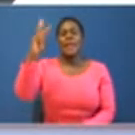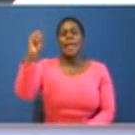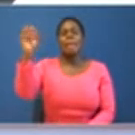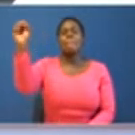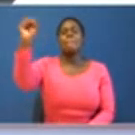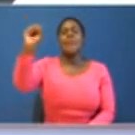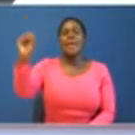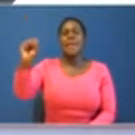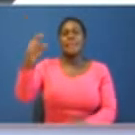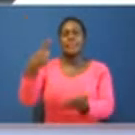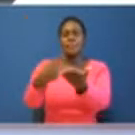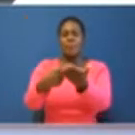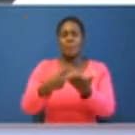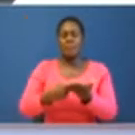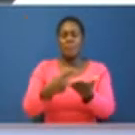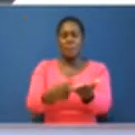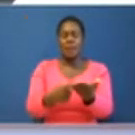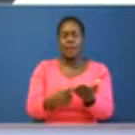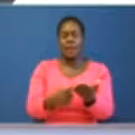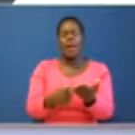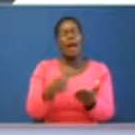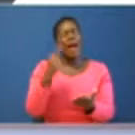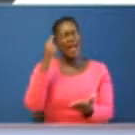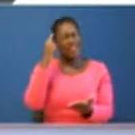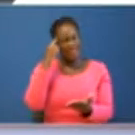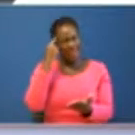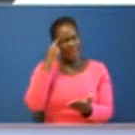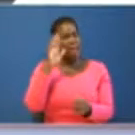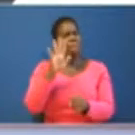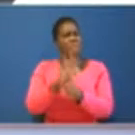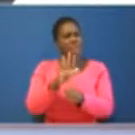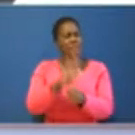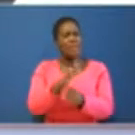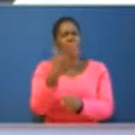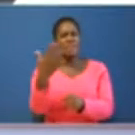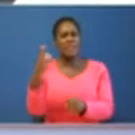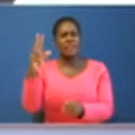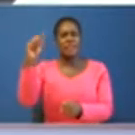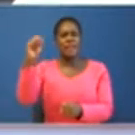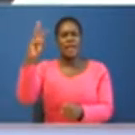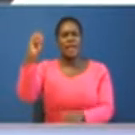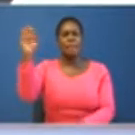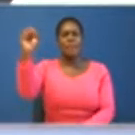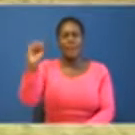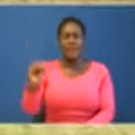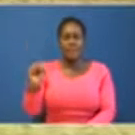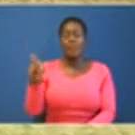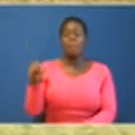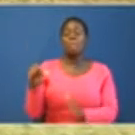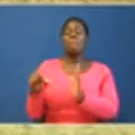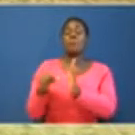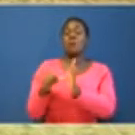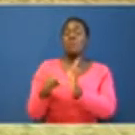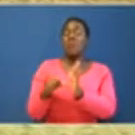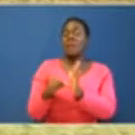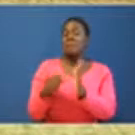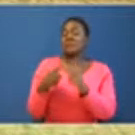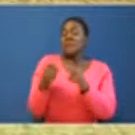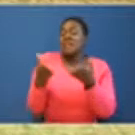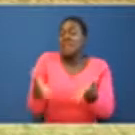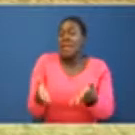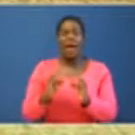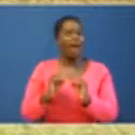you are reading even as at the channel i think several things about nms the nms problem did not start with